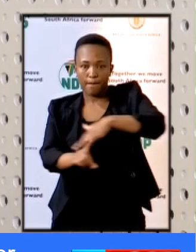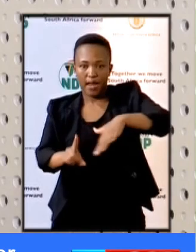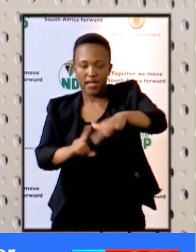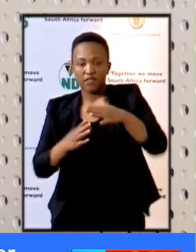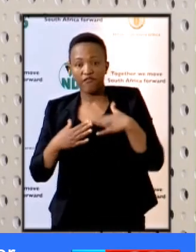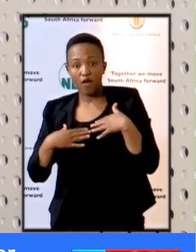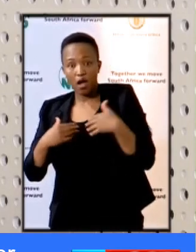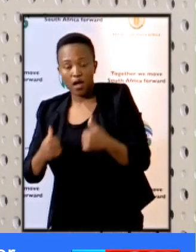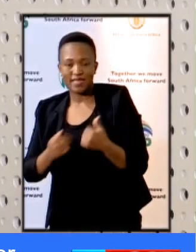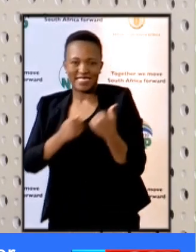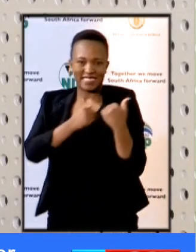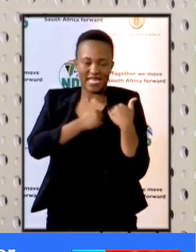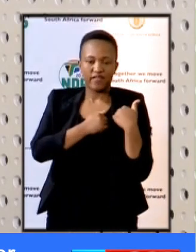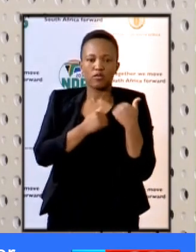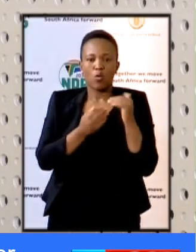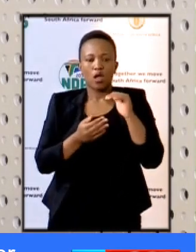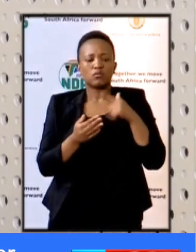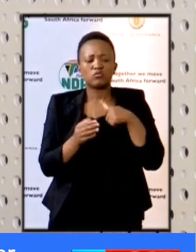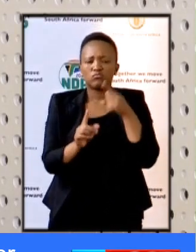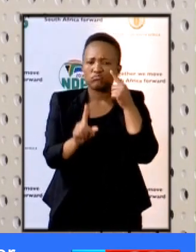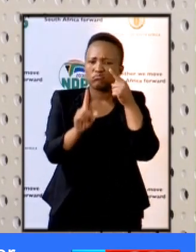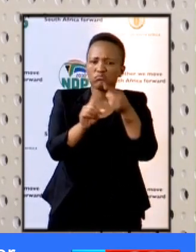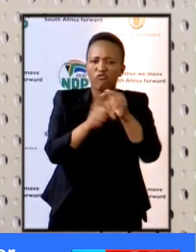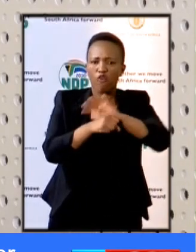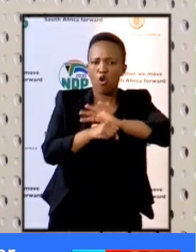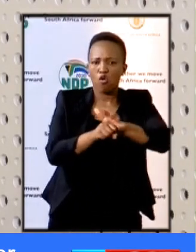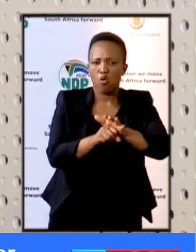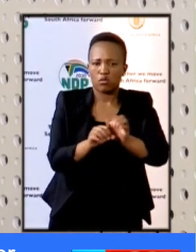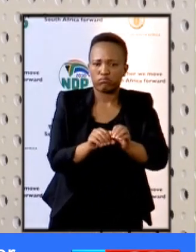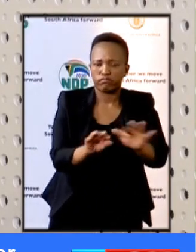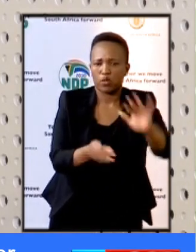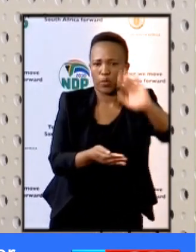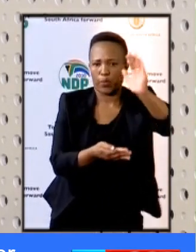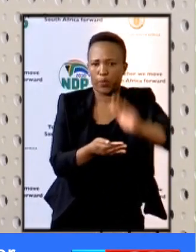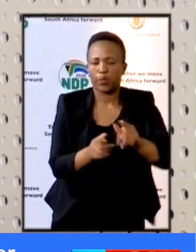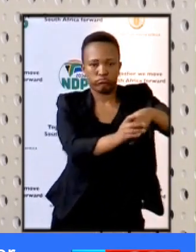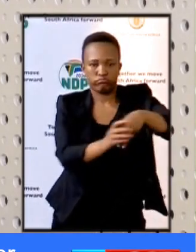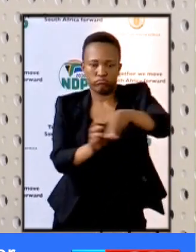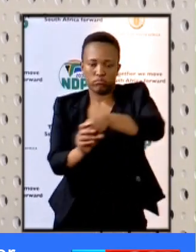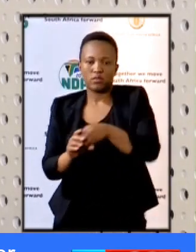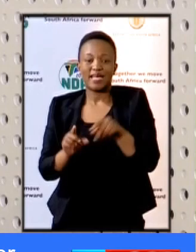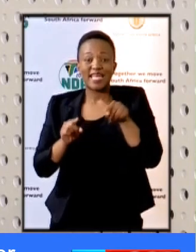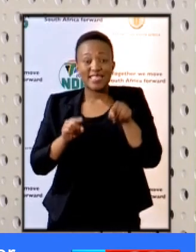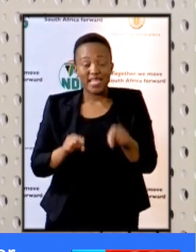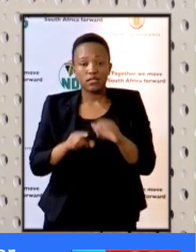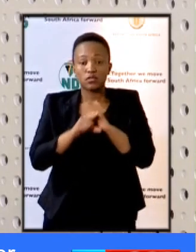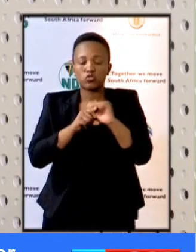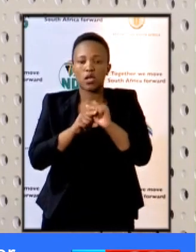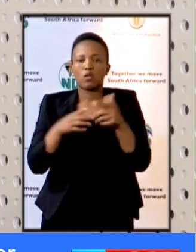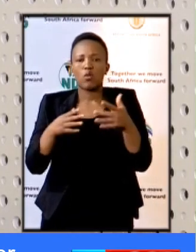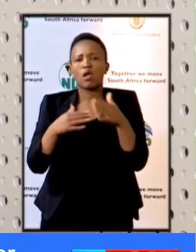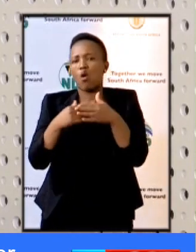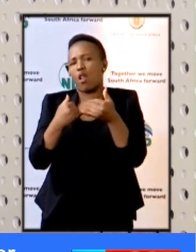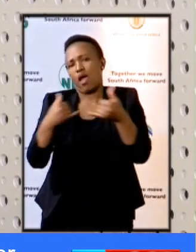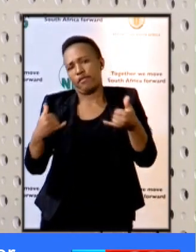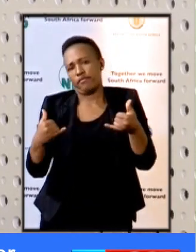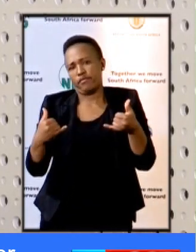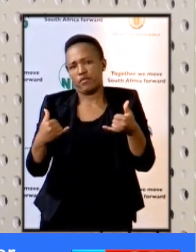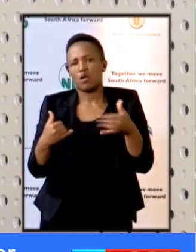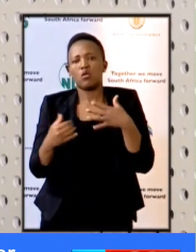the context of COVID-19. This training will take the form of to ensure maximum coverage and